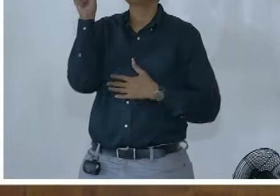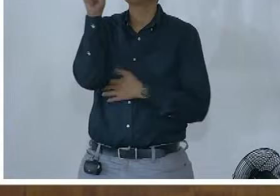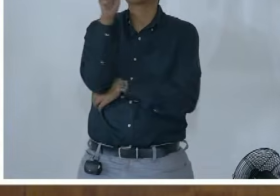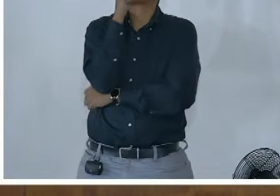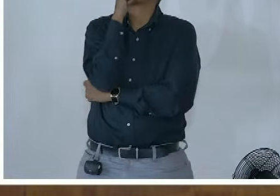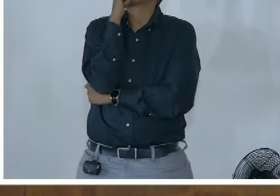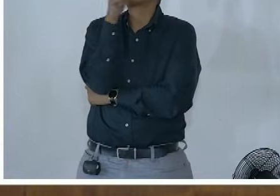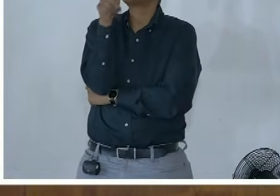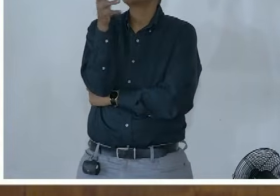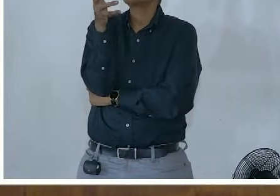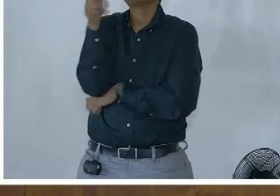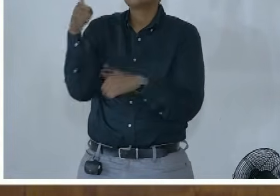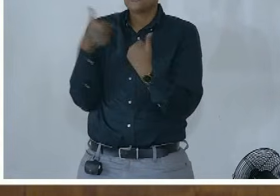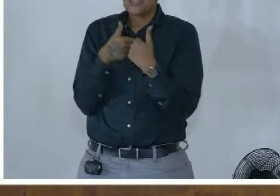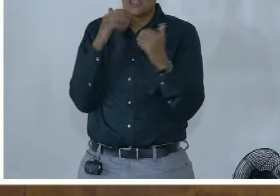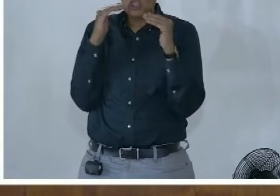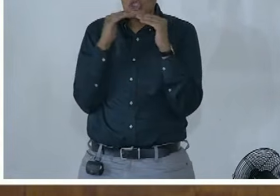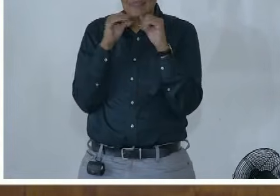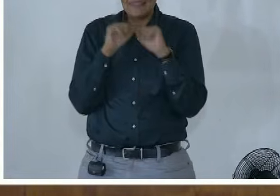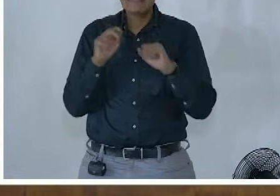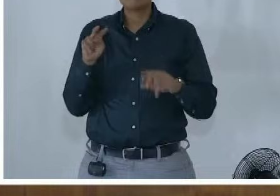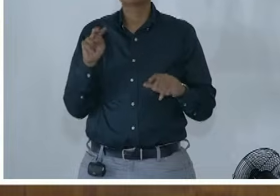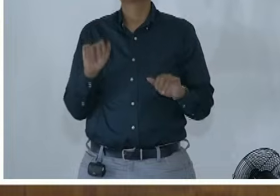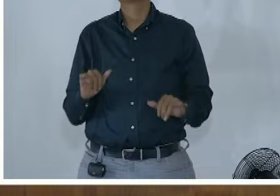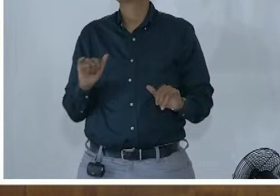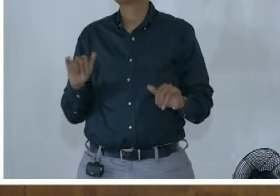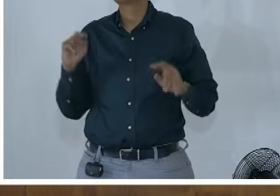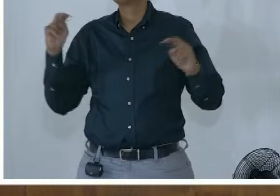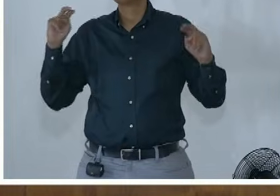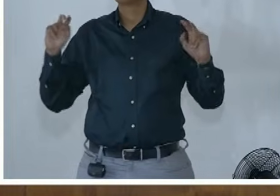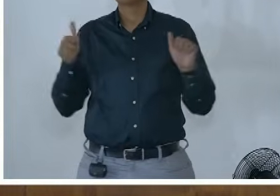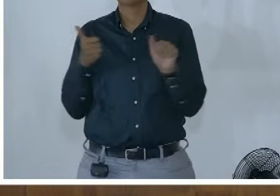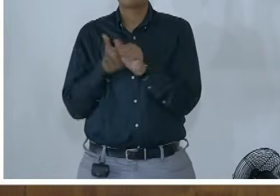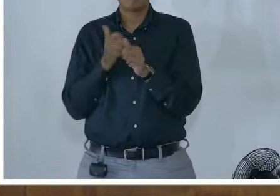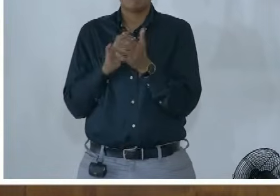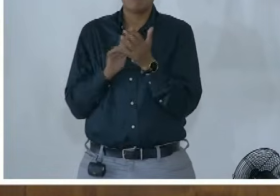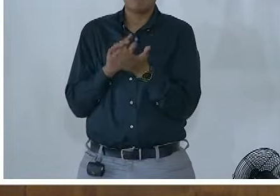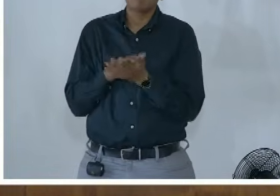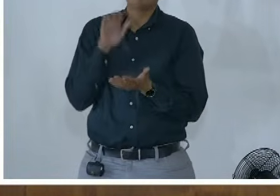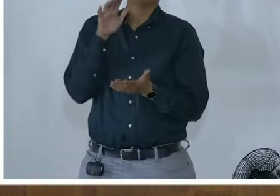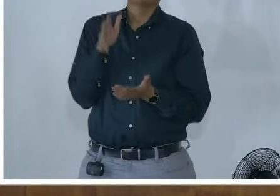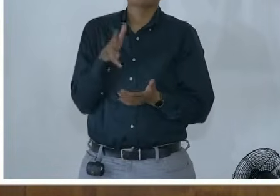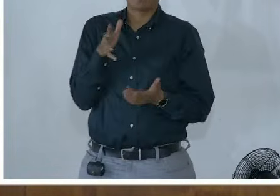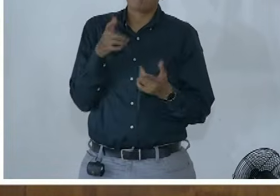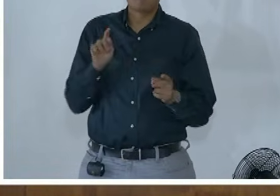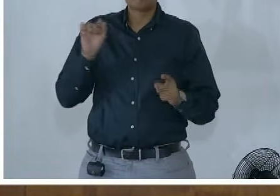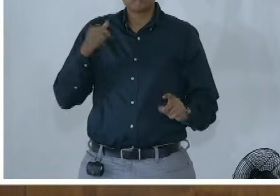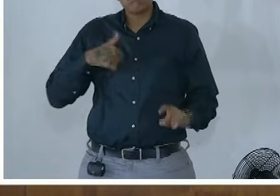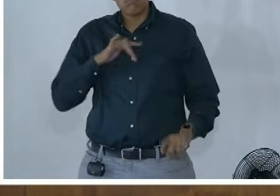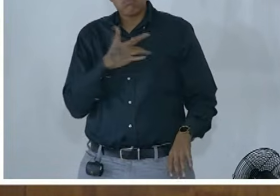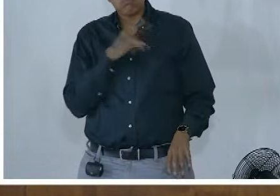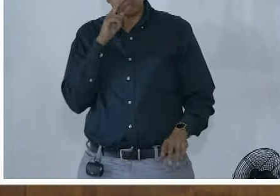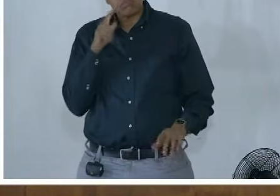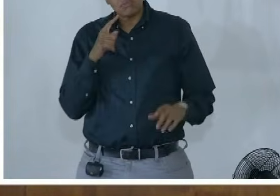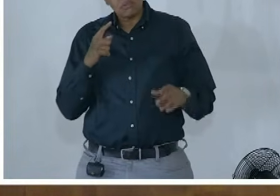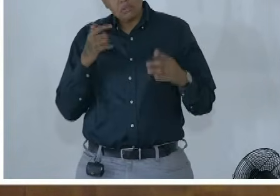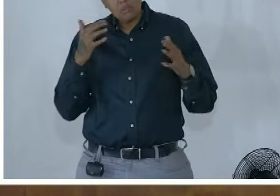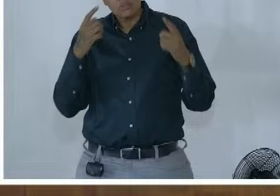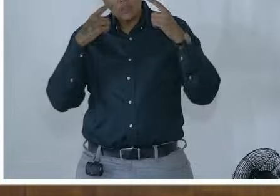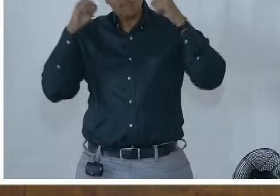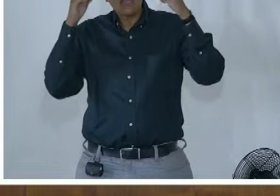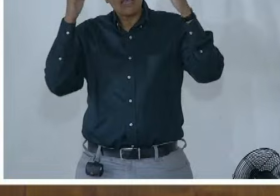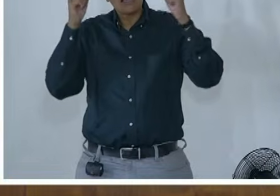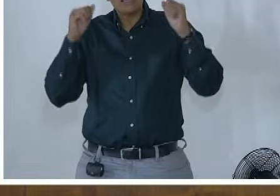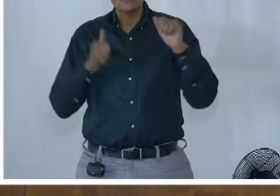had in the justice system centers around the backlog. And yes, we appreciate the strides that the